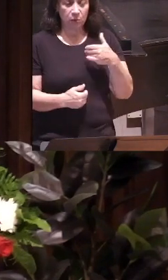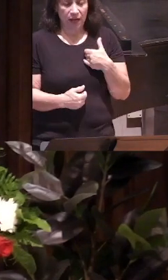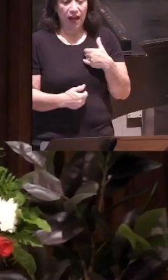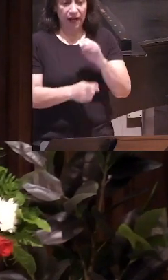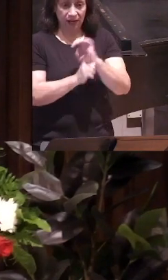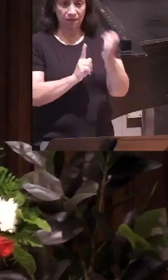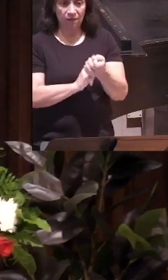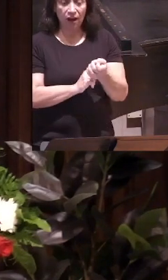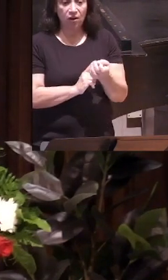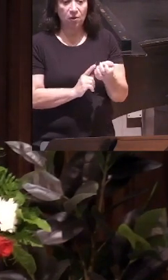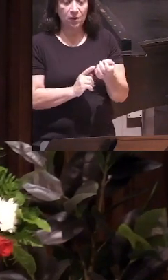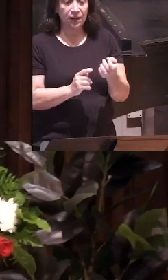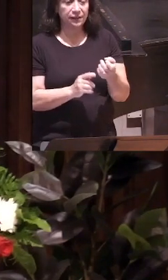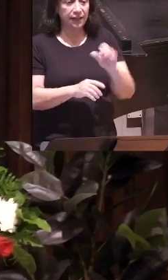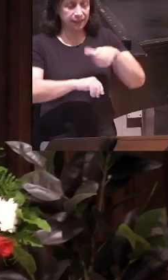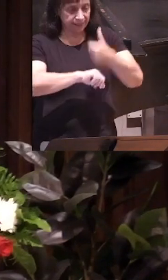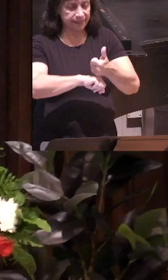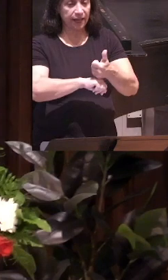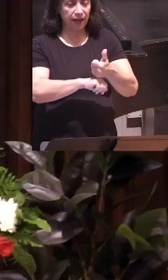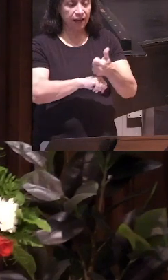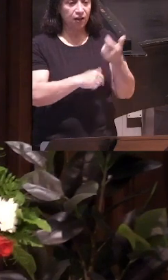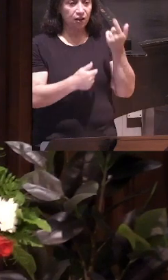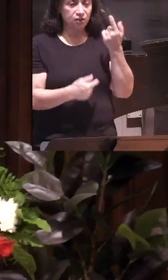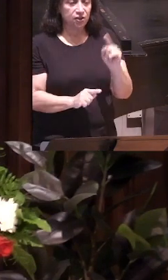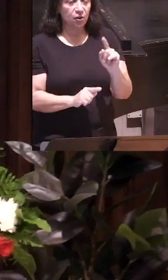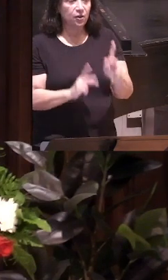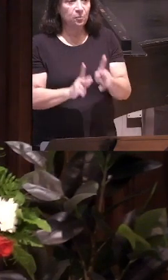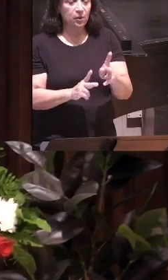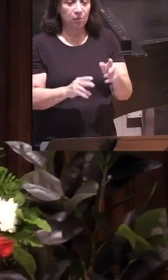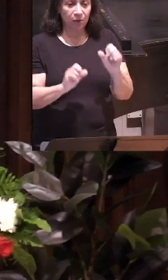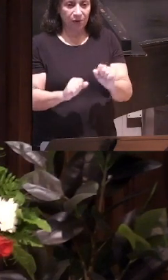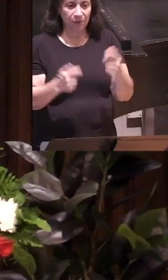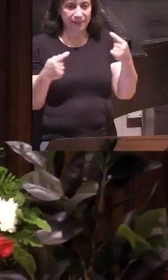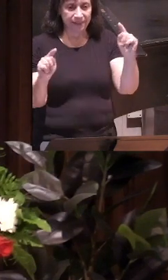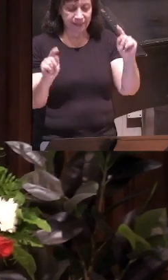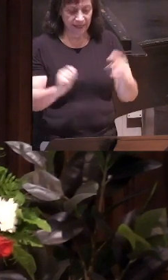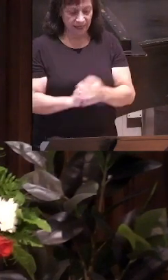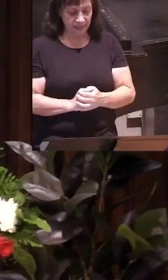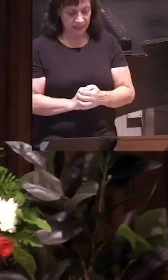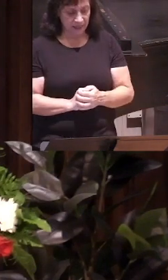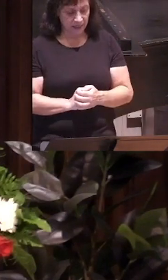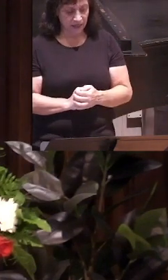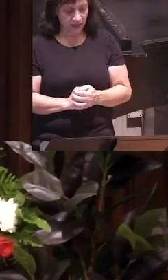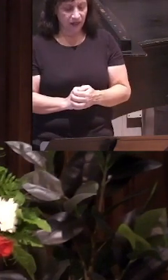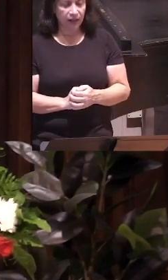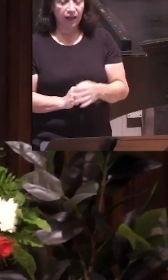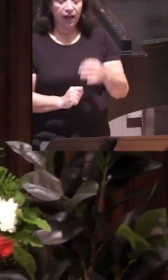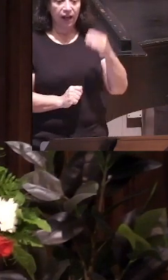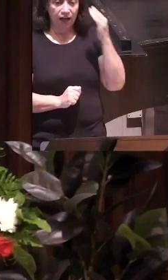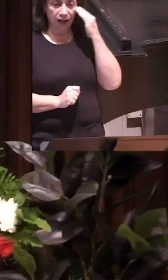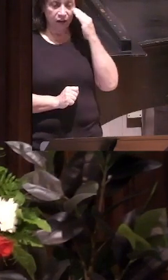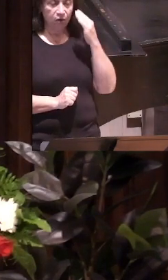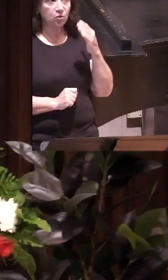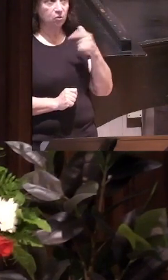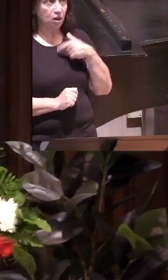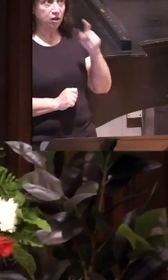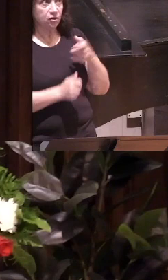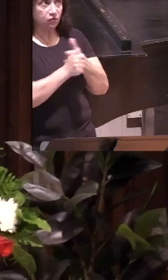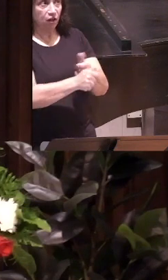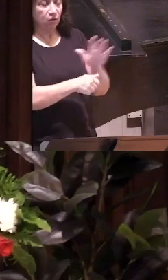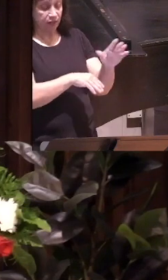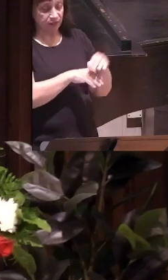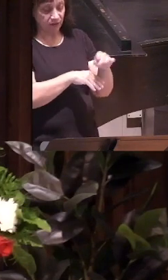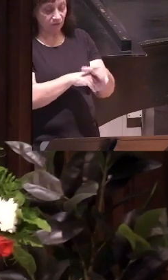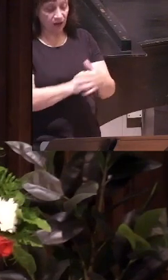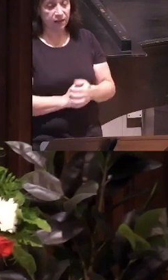And even though I took his advice, I didn't always tell him, but I always took his advice and guidance. I was very intentional about